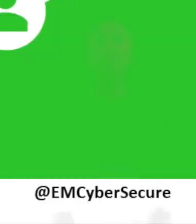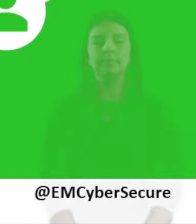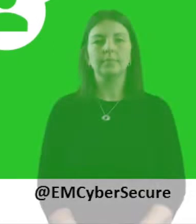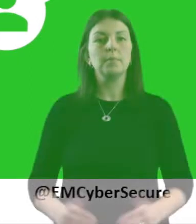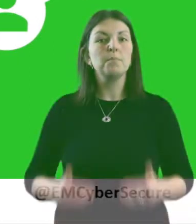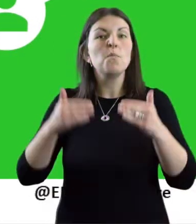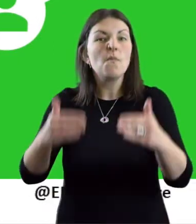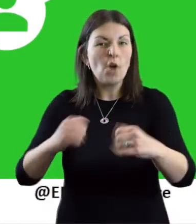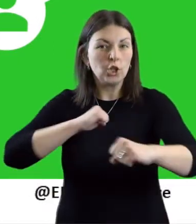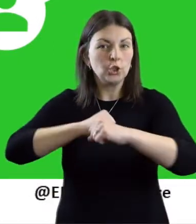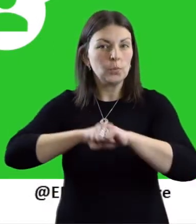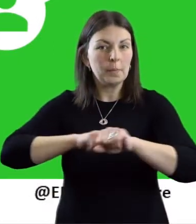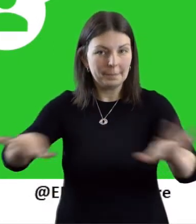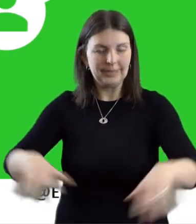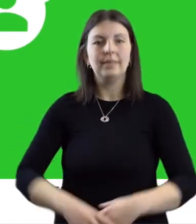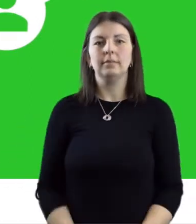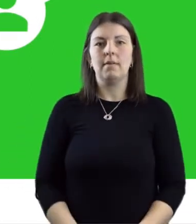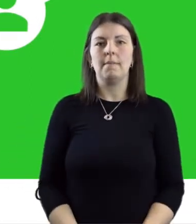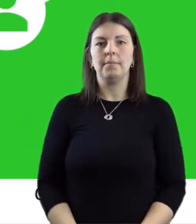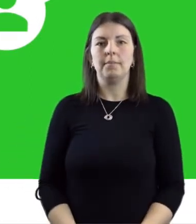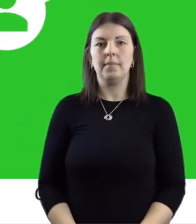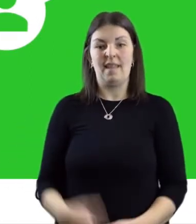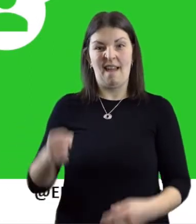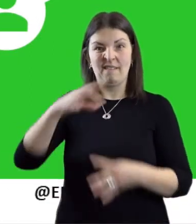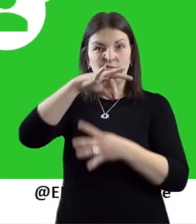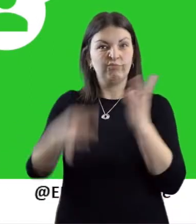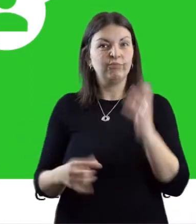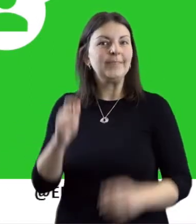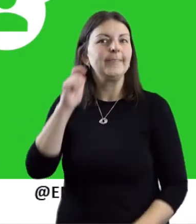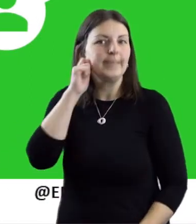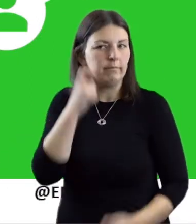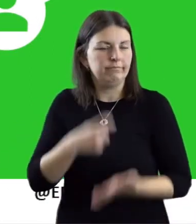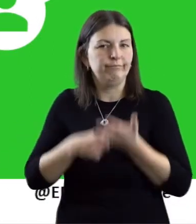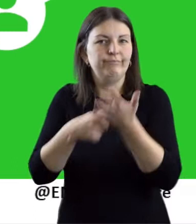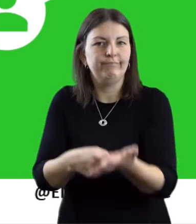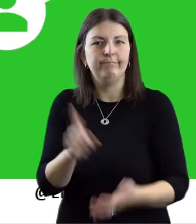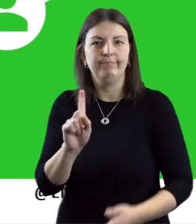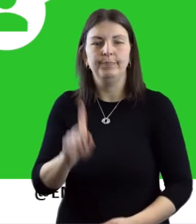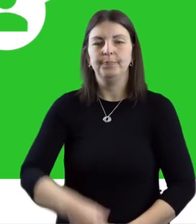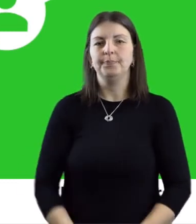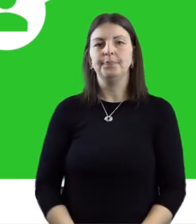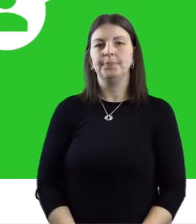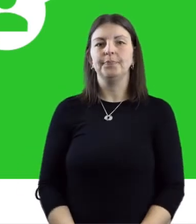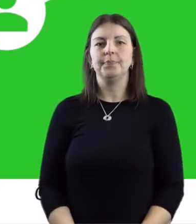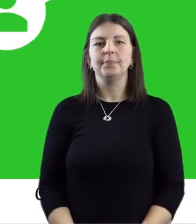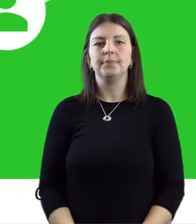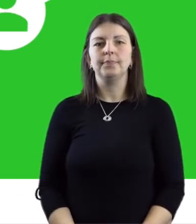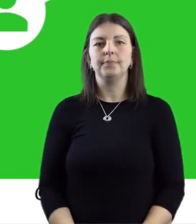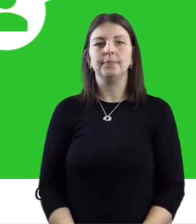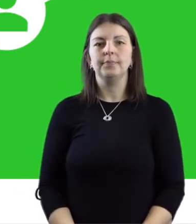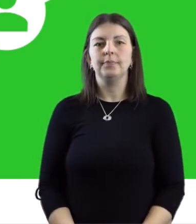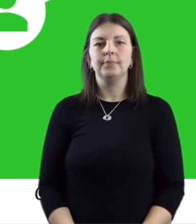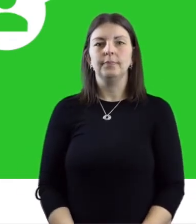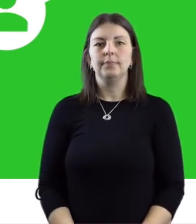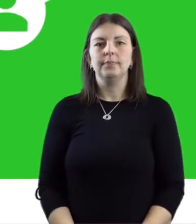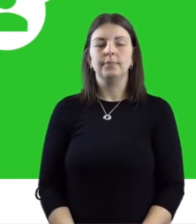To help clean up your digital footprint, you can opt for friends only and hide your friends list. This is so that only people who